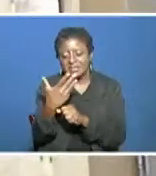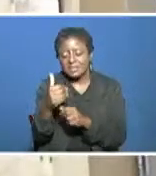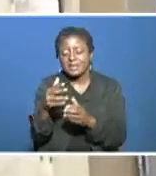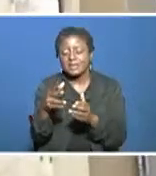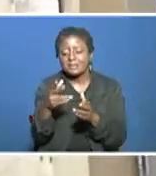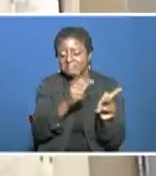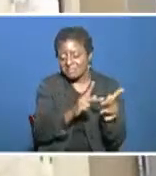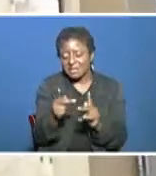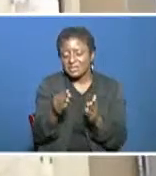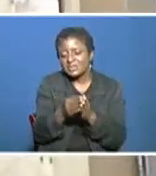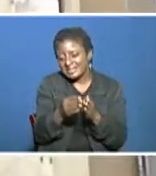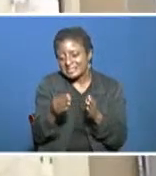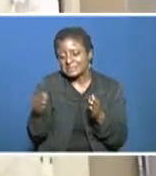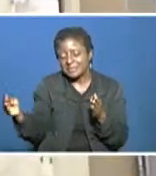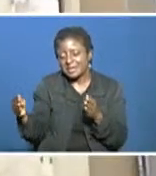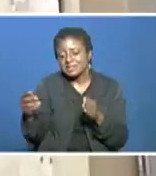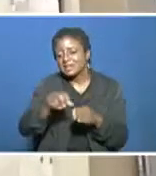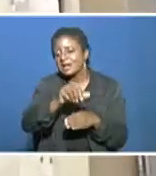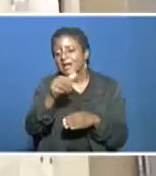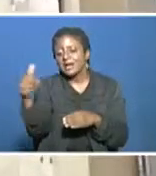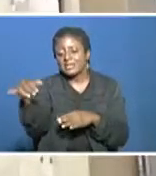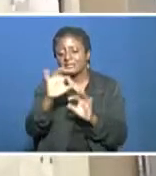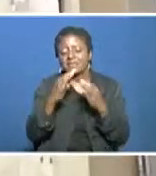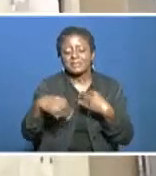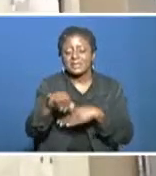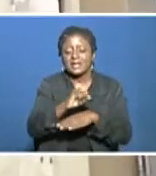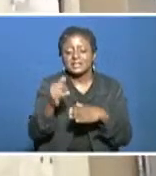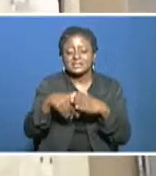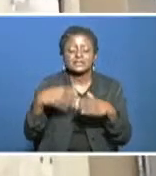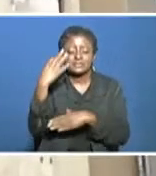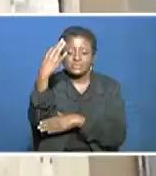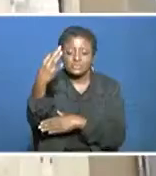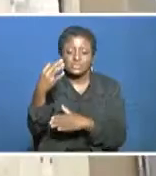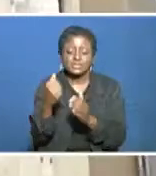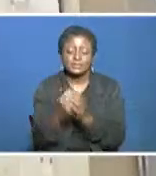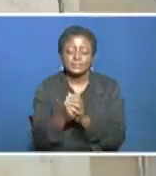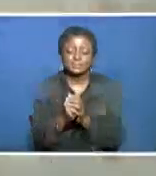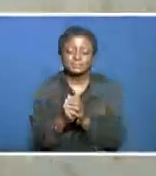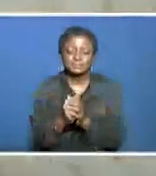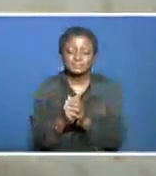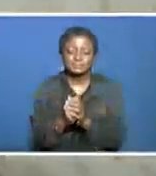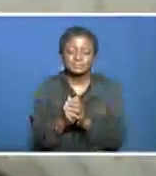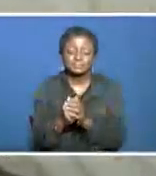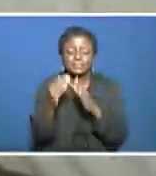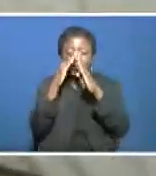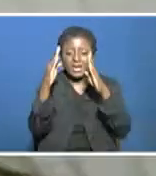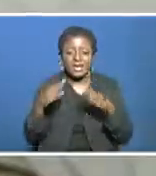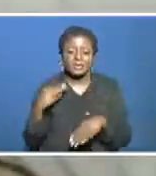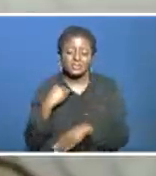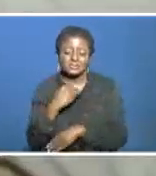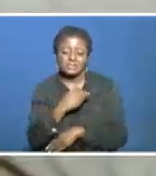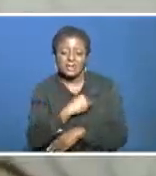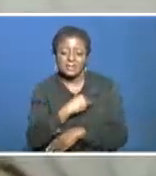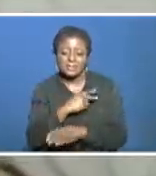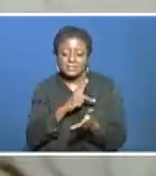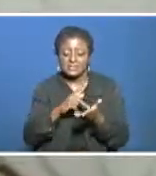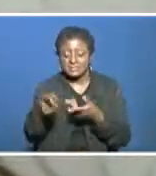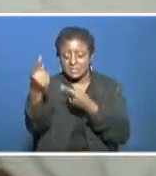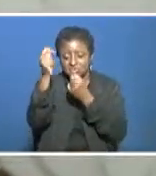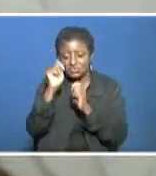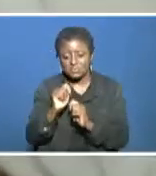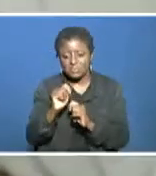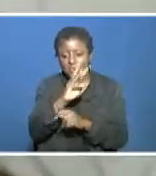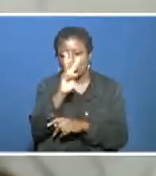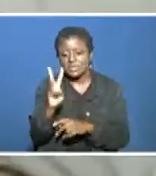family islands in the future. For the Bahamas Tonight, I'm Crystal Darling. House members paying tribute Wednesday to the